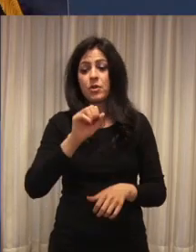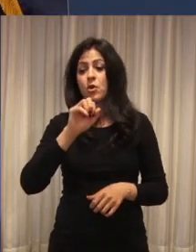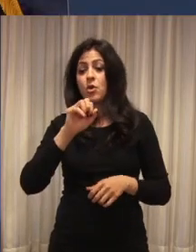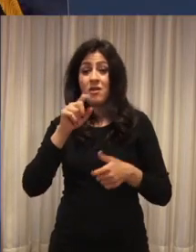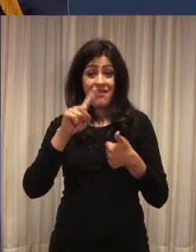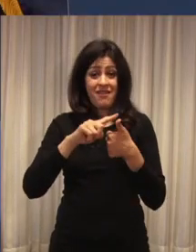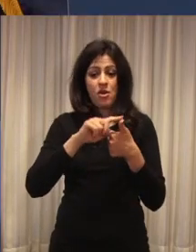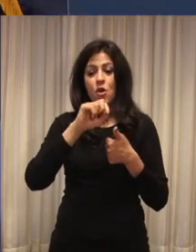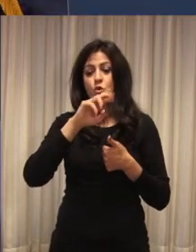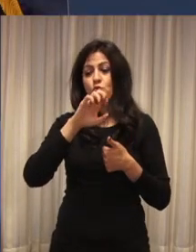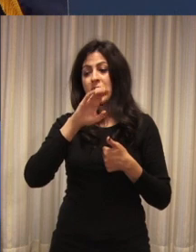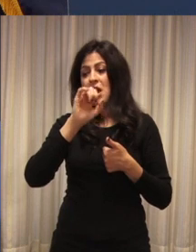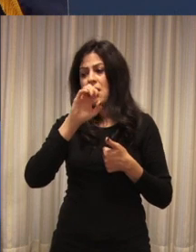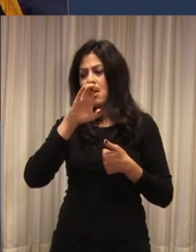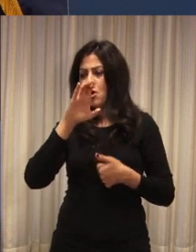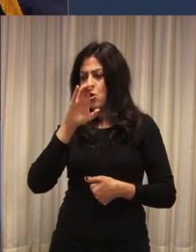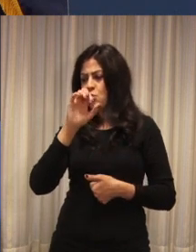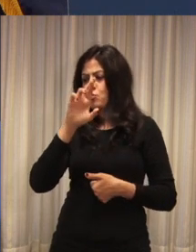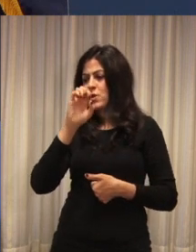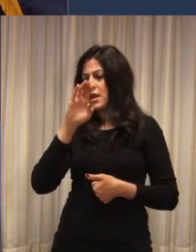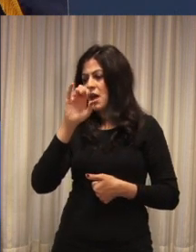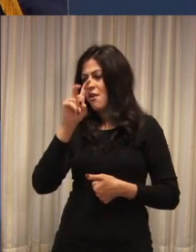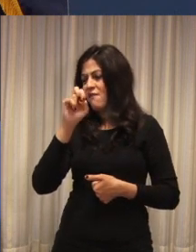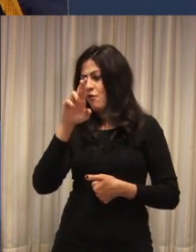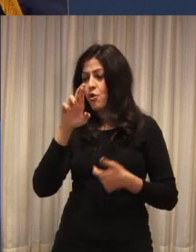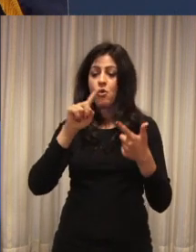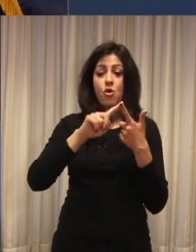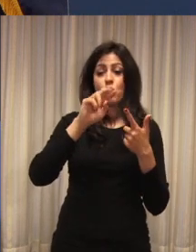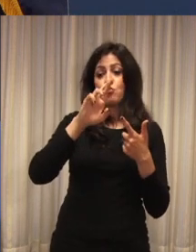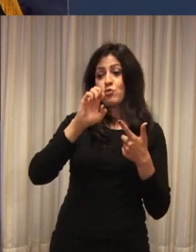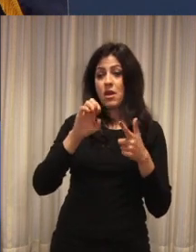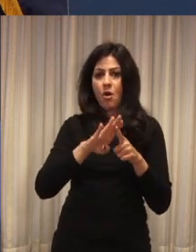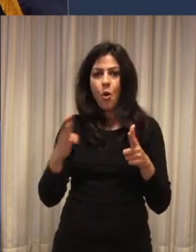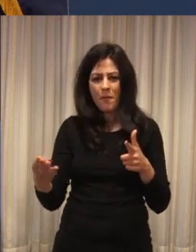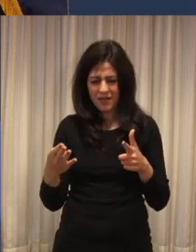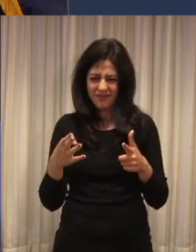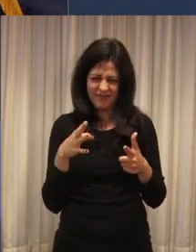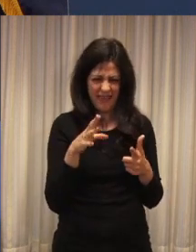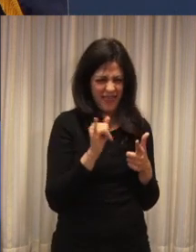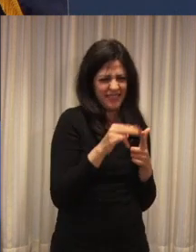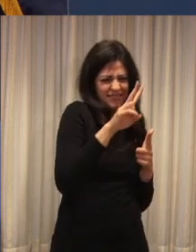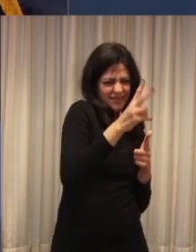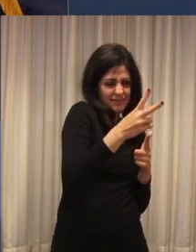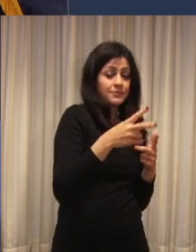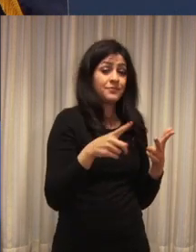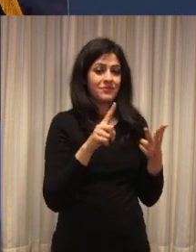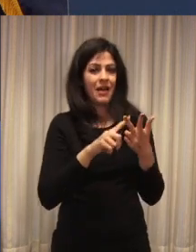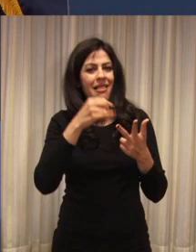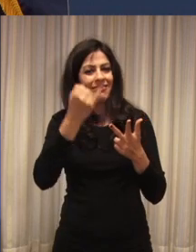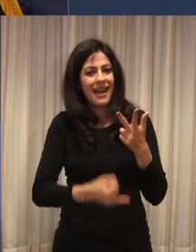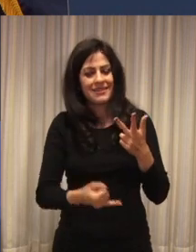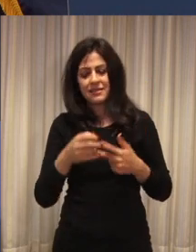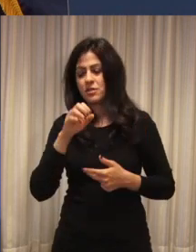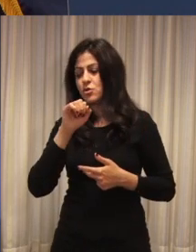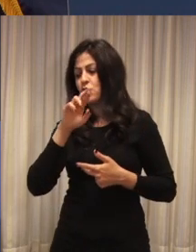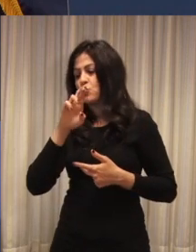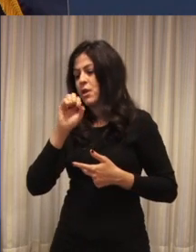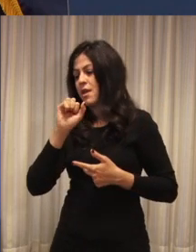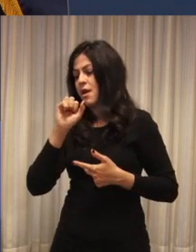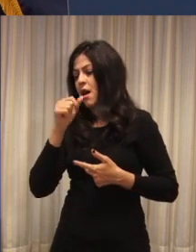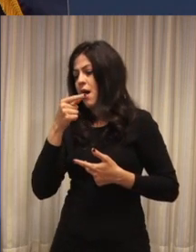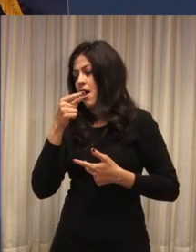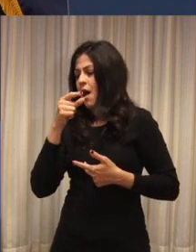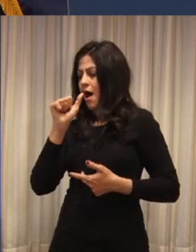and reopen. So that's really what we're focused on in terms of reopen. And finally, realign. We have a lot